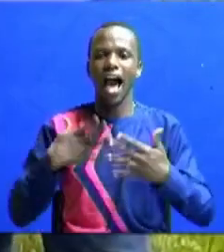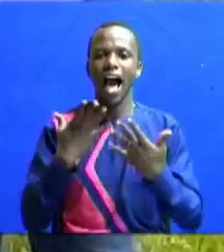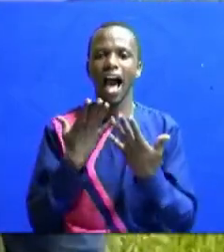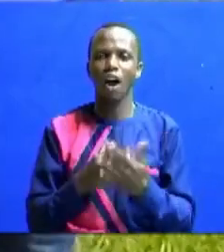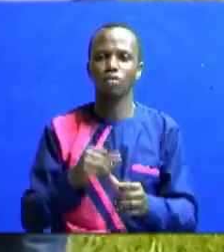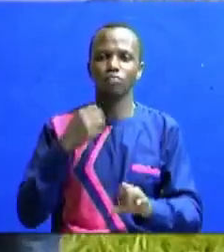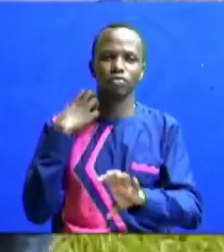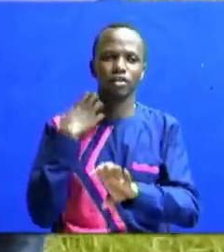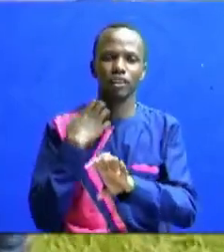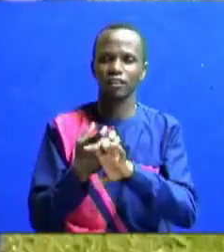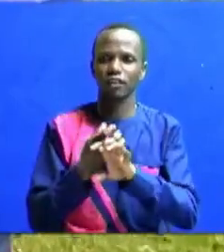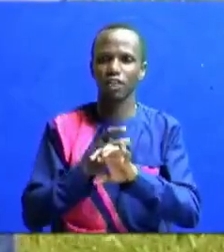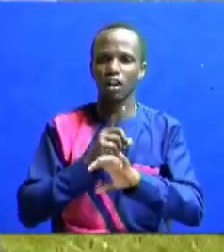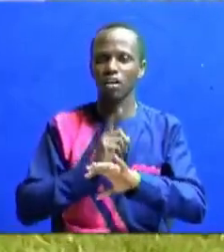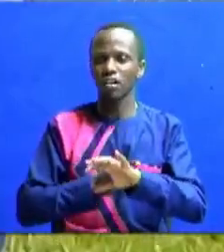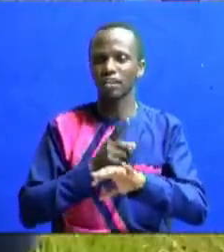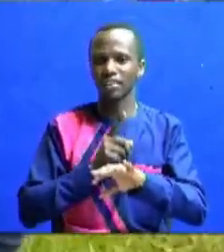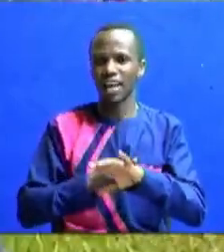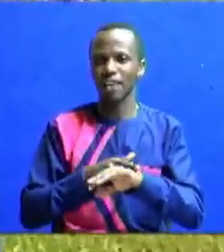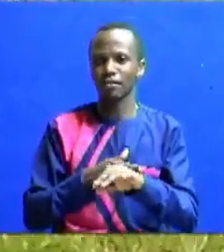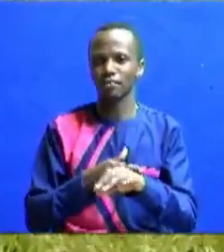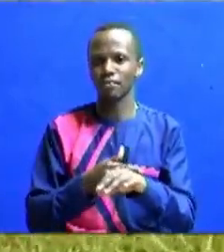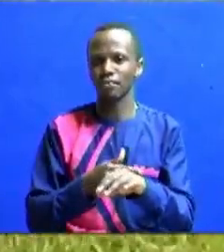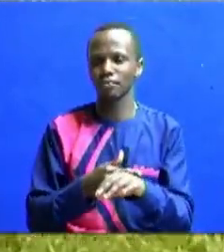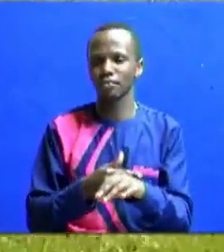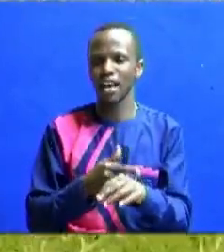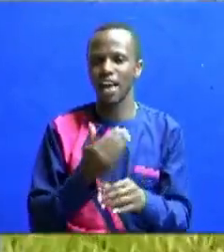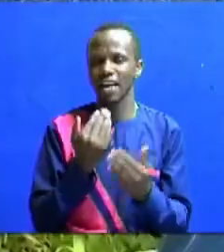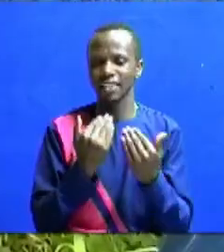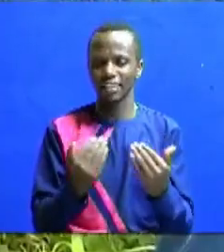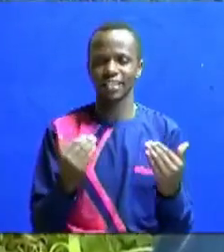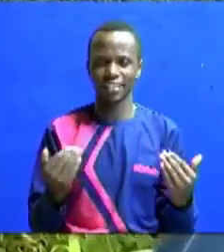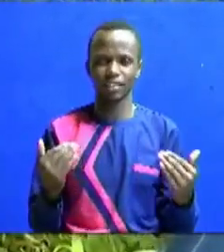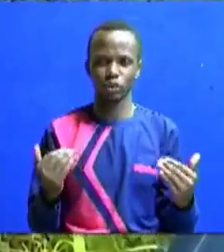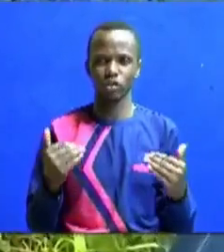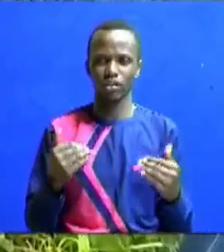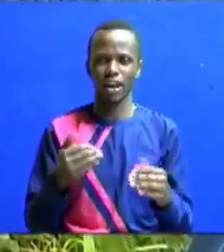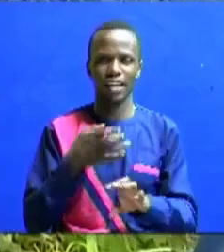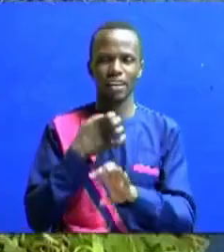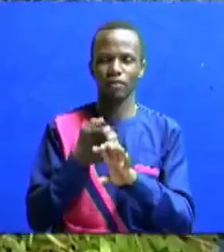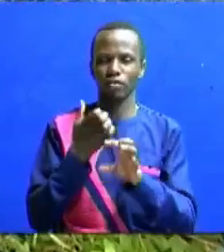while her son lays in anguish, unable to walk properly.